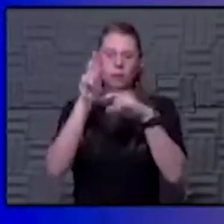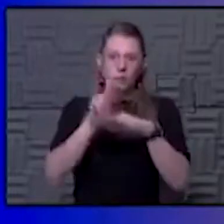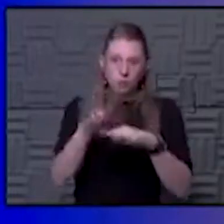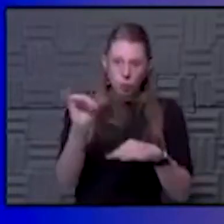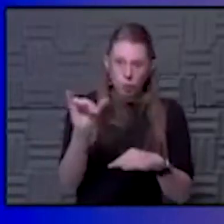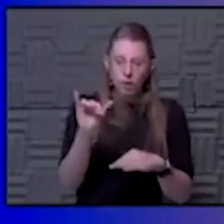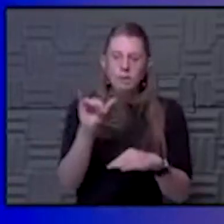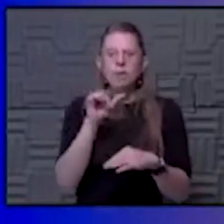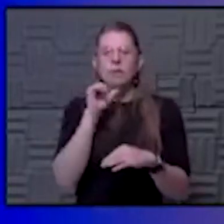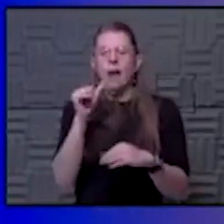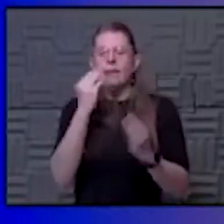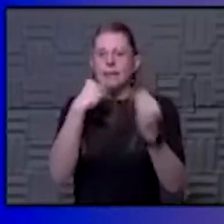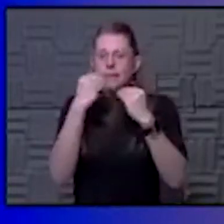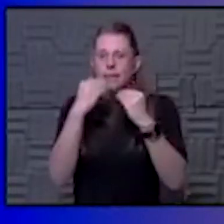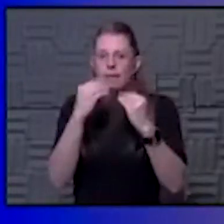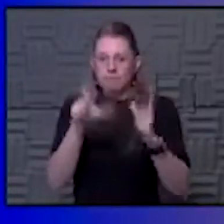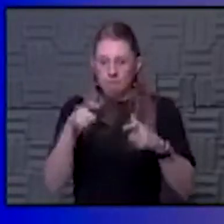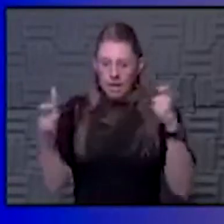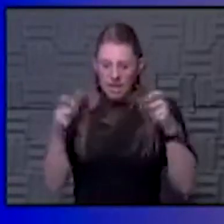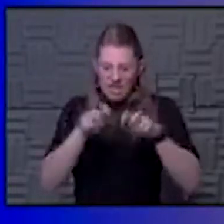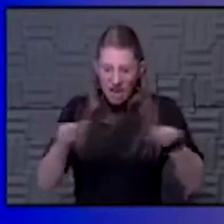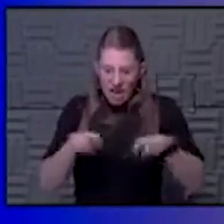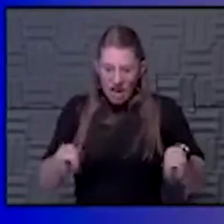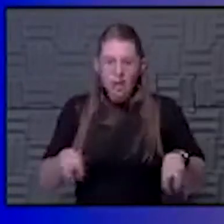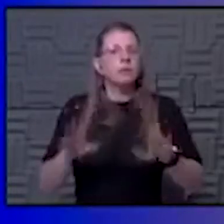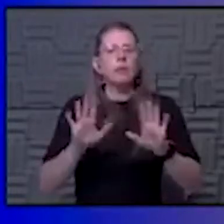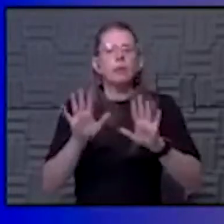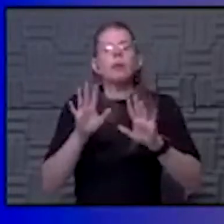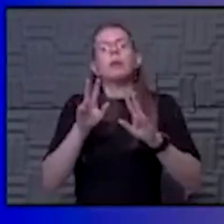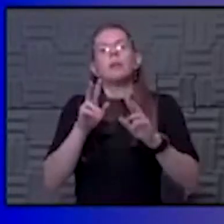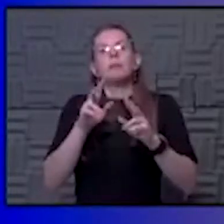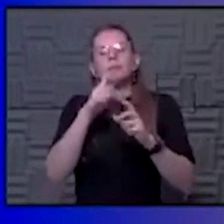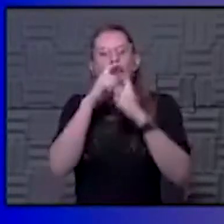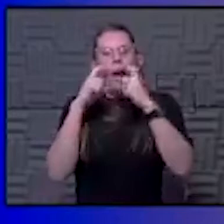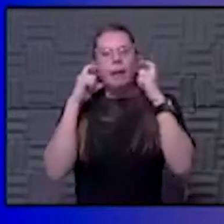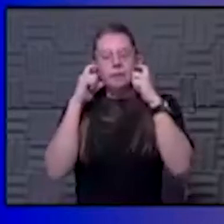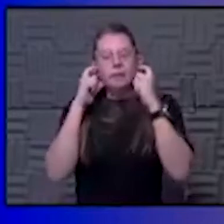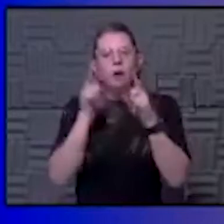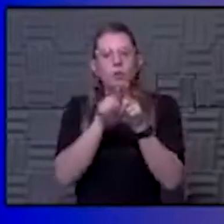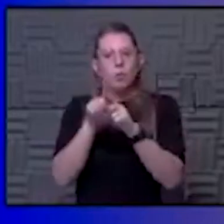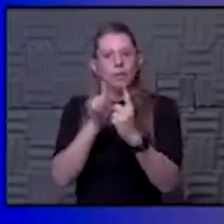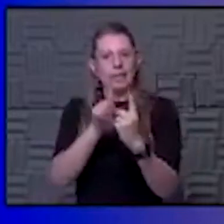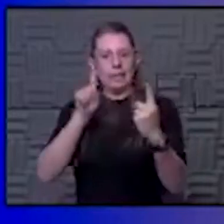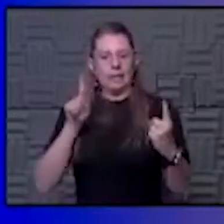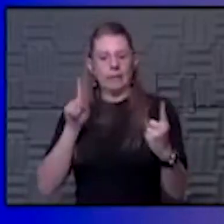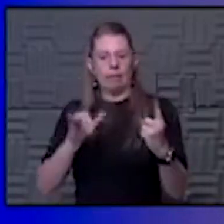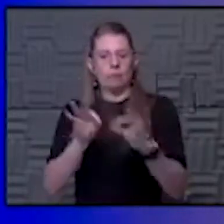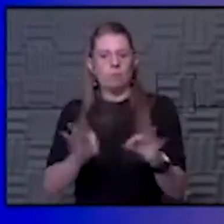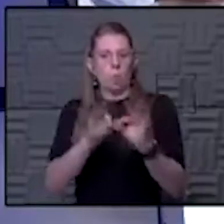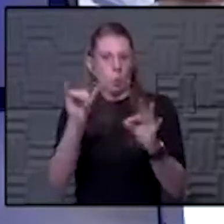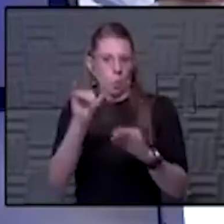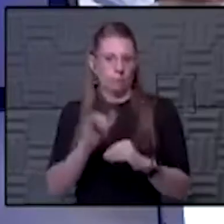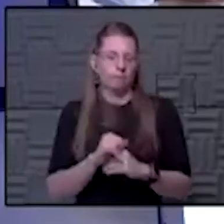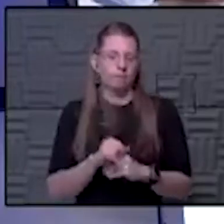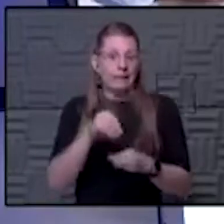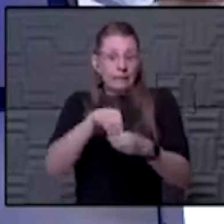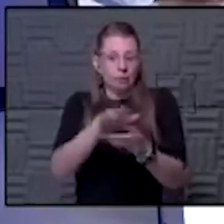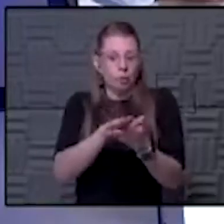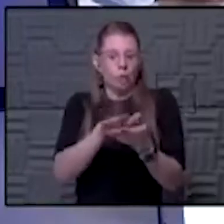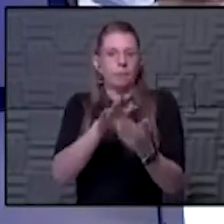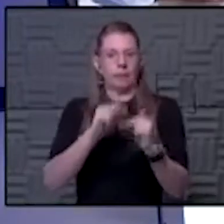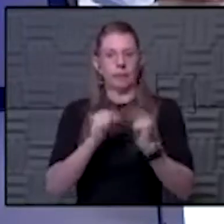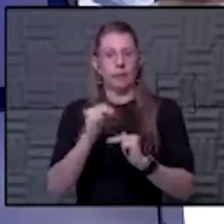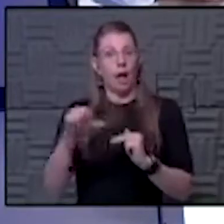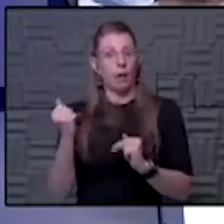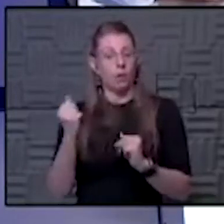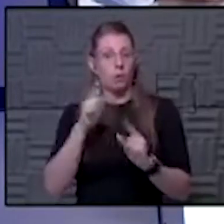not meet in large groups, and not have your mask on and not distance. So that's very important in the school building itself as well. All right. Other